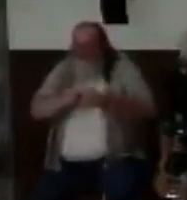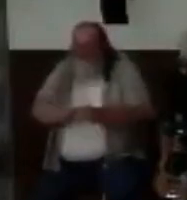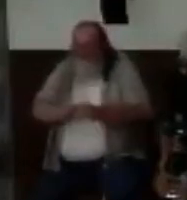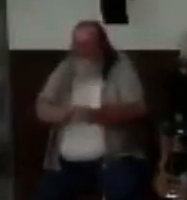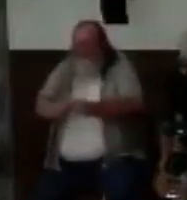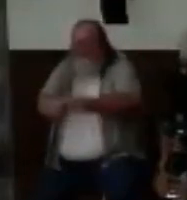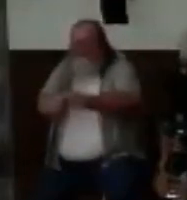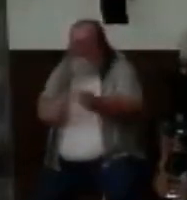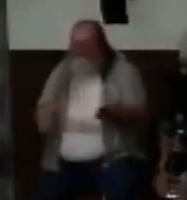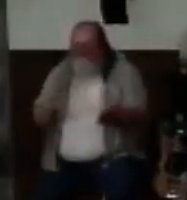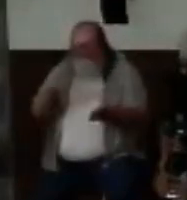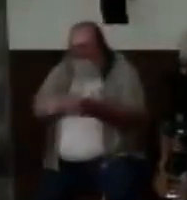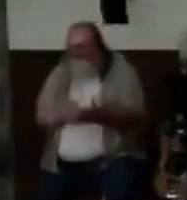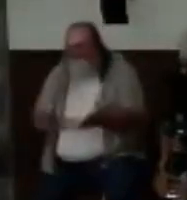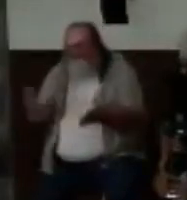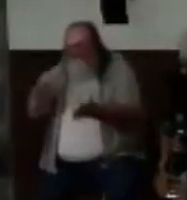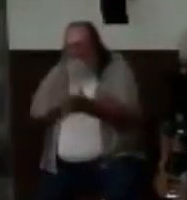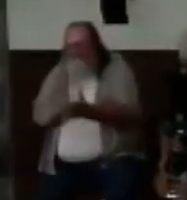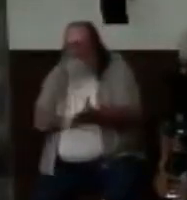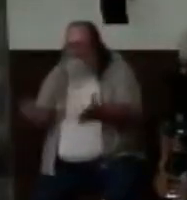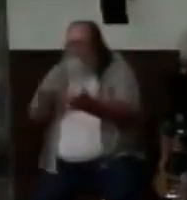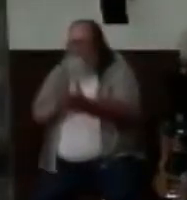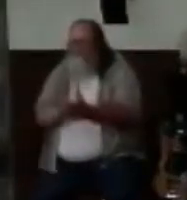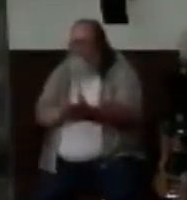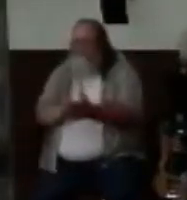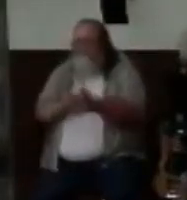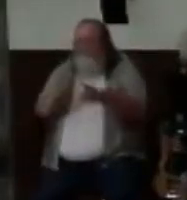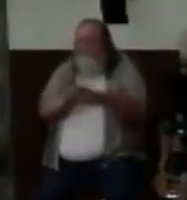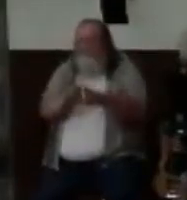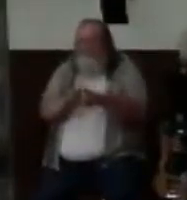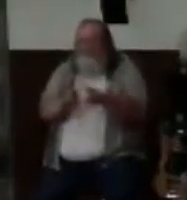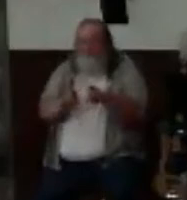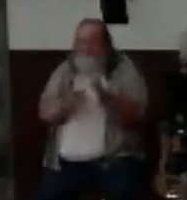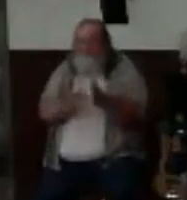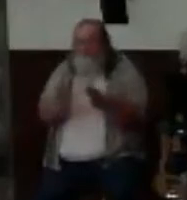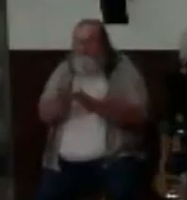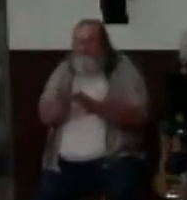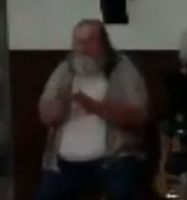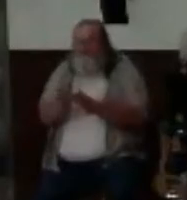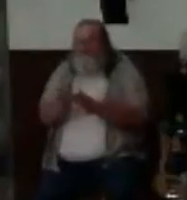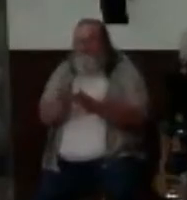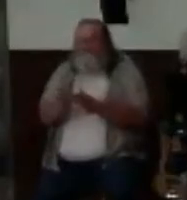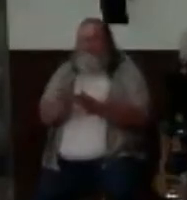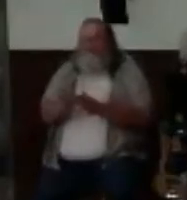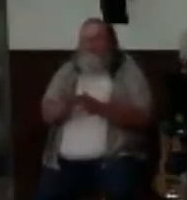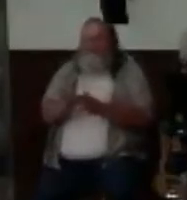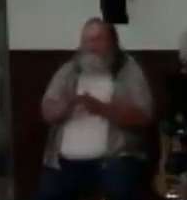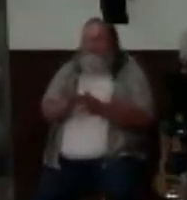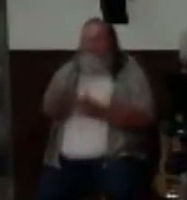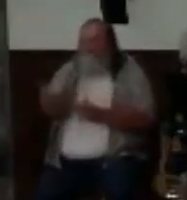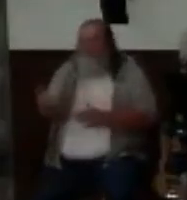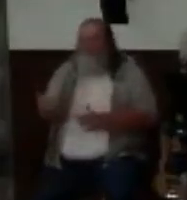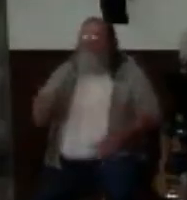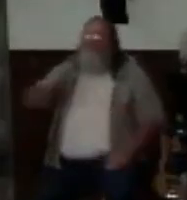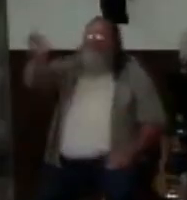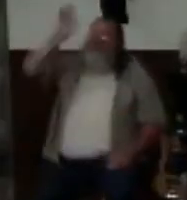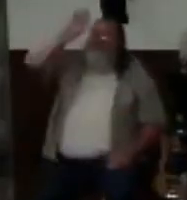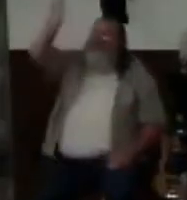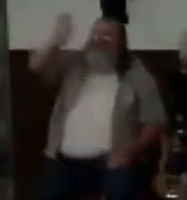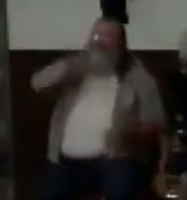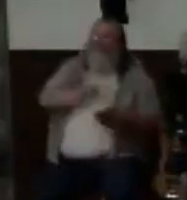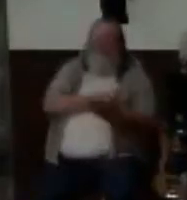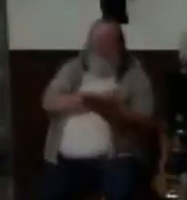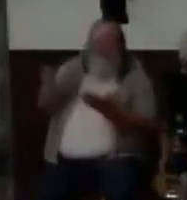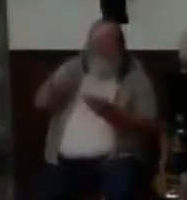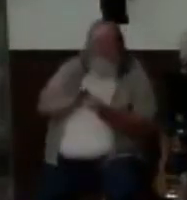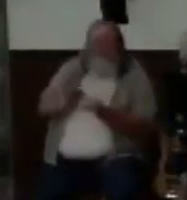Just as Jesus was at that traditional festival, his Holy Spirit is here today.